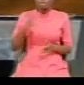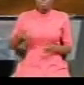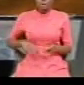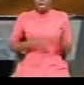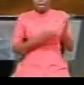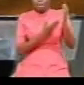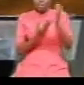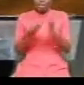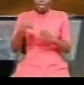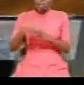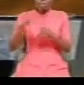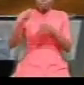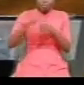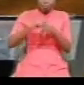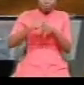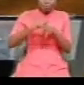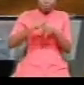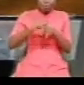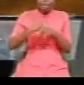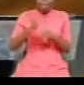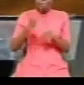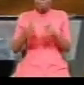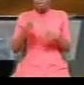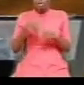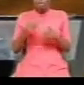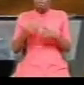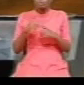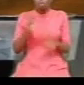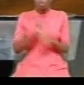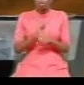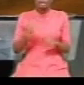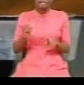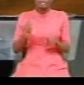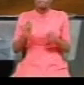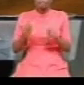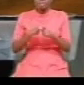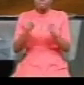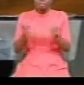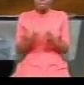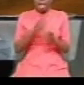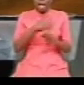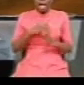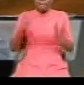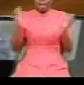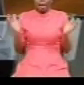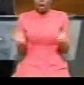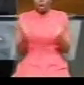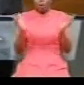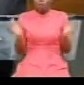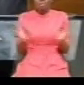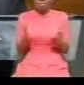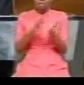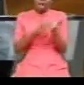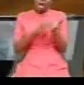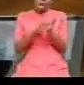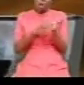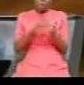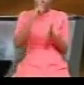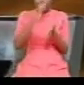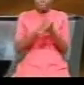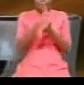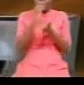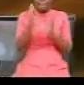recruiting trained personnel into the working team, and encouraging weary